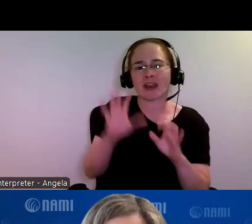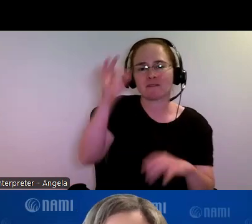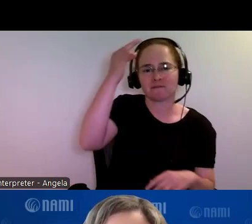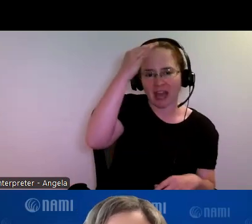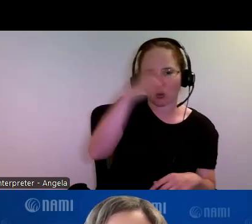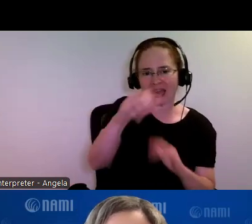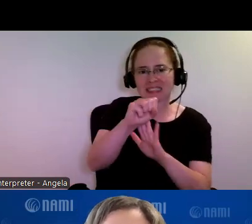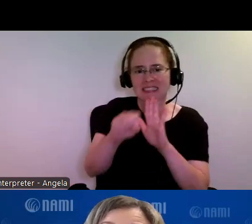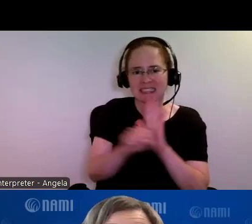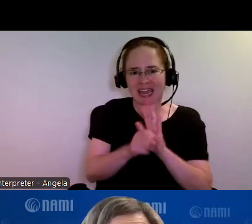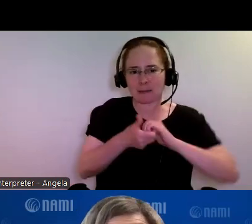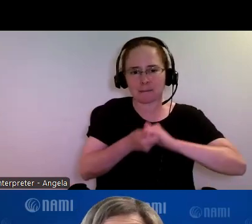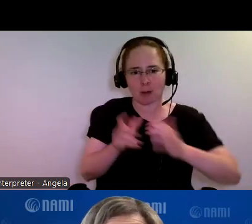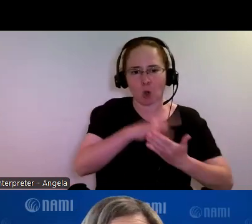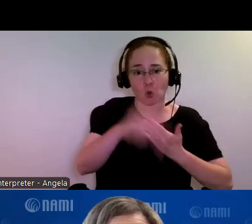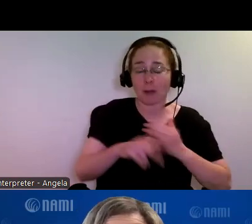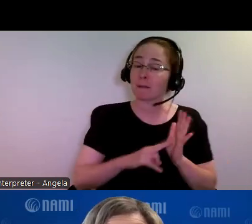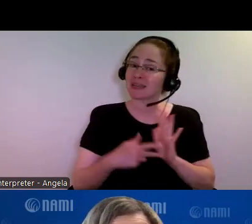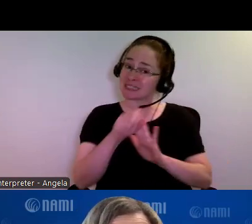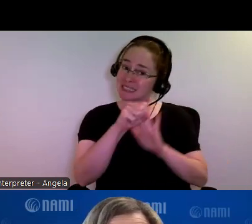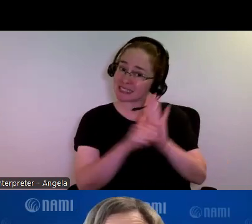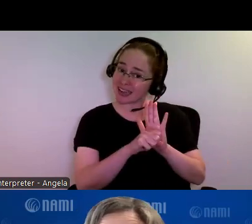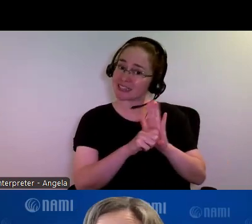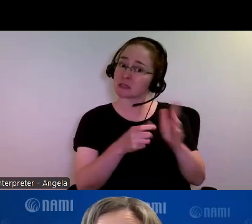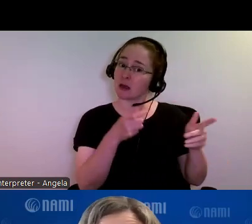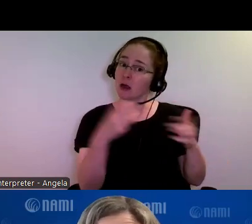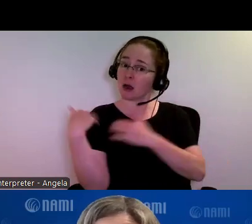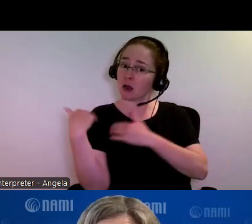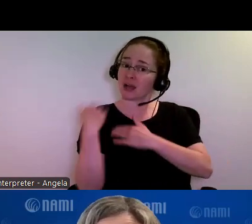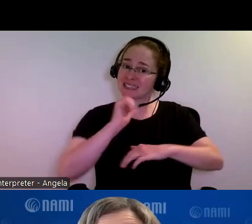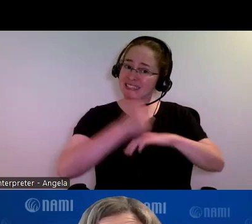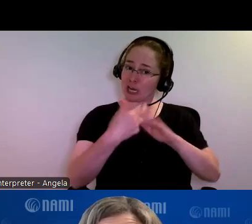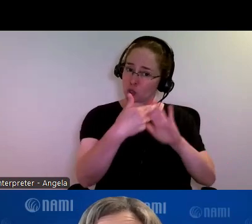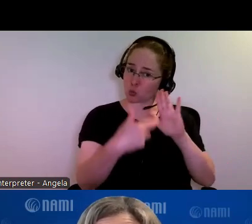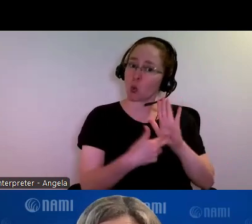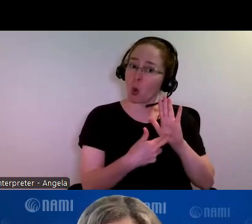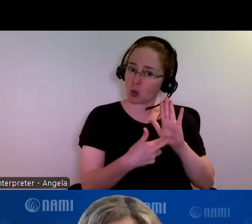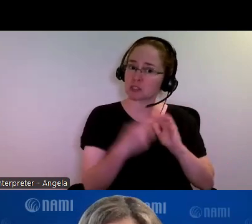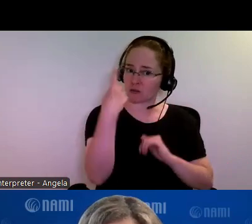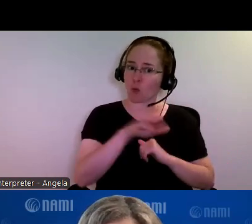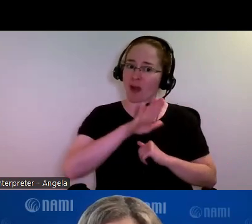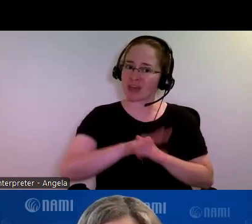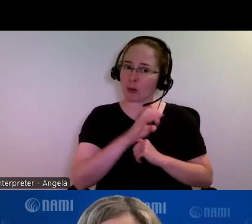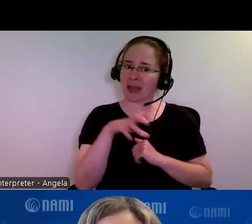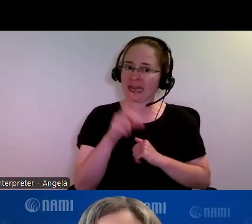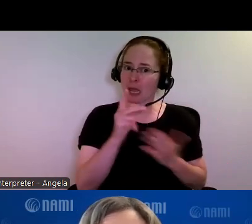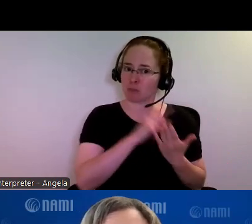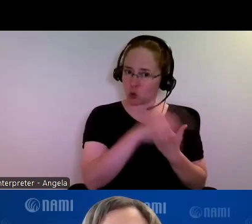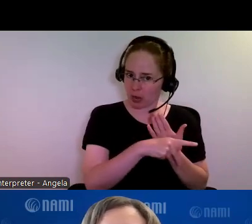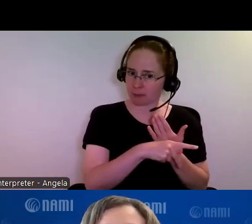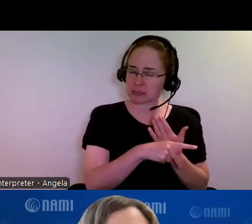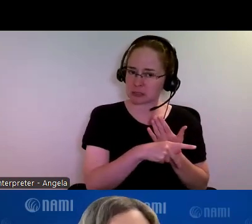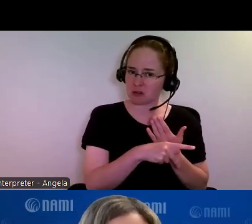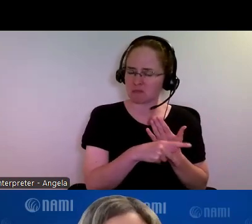program, which means that states are in charge of setting the rules of the road for their Medicaid programs